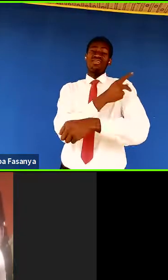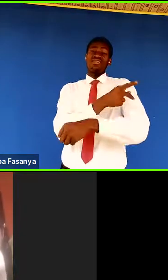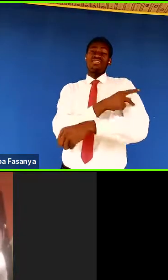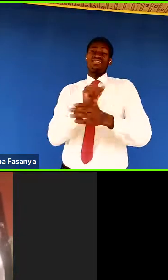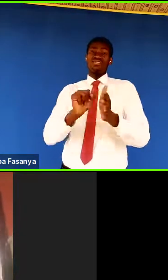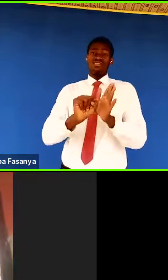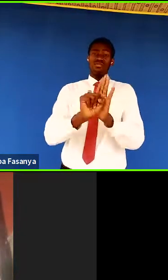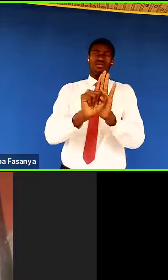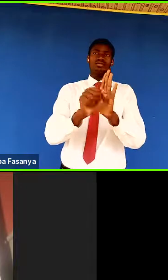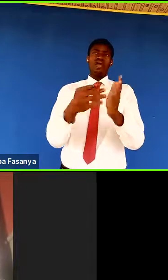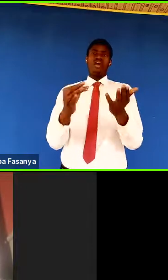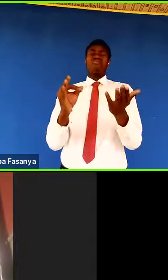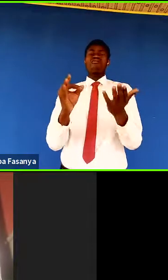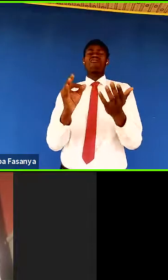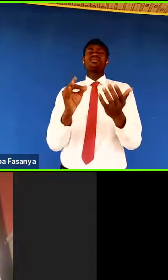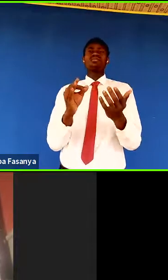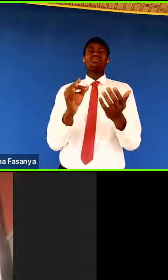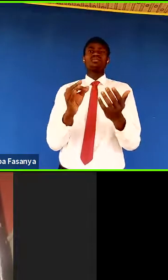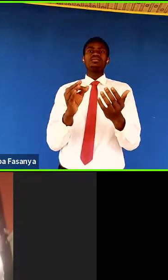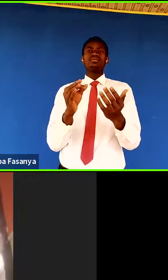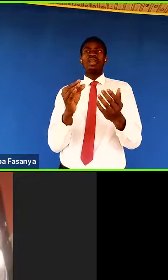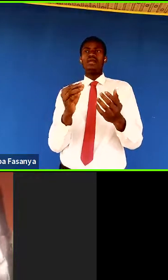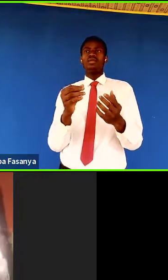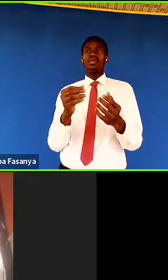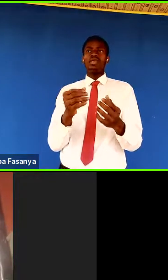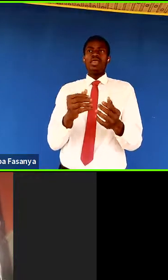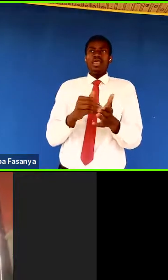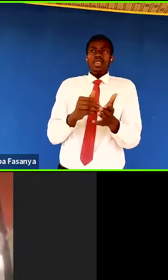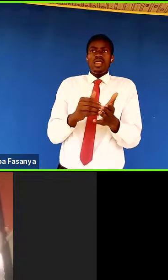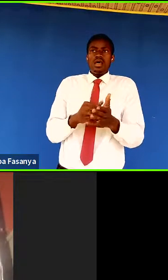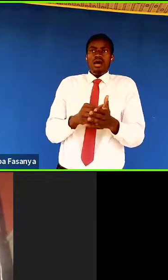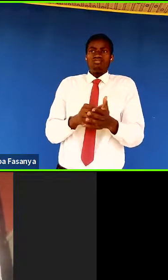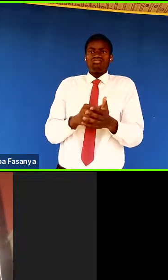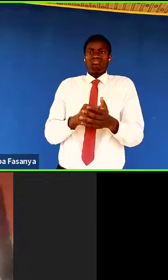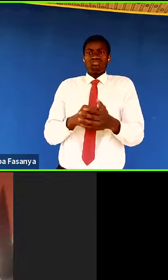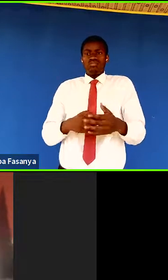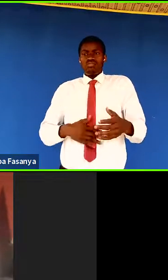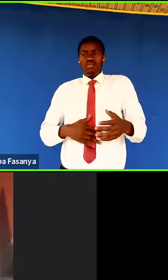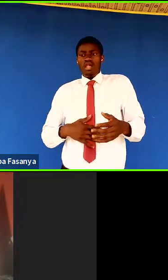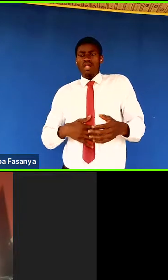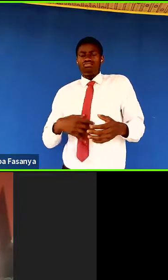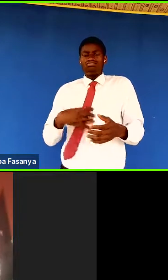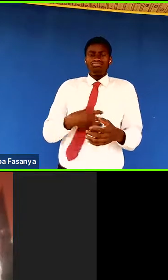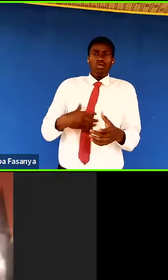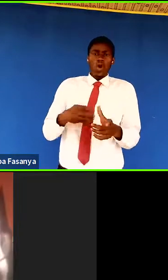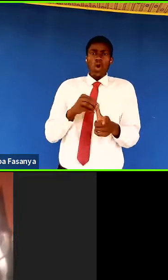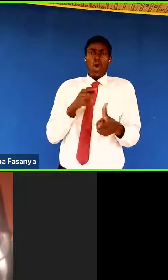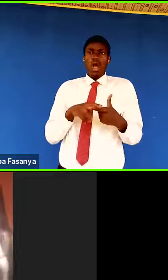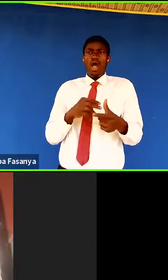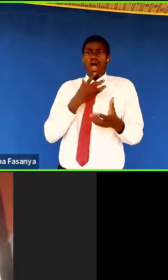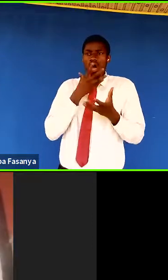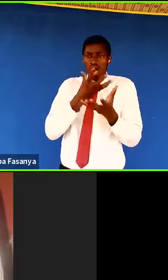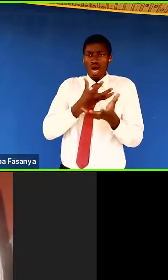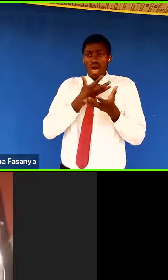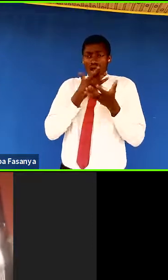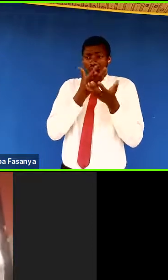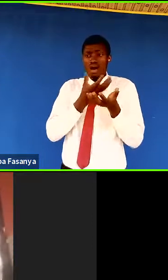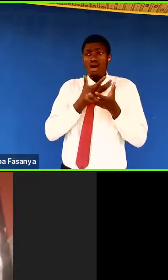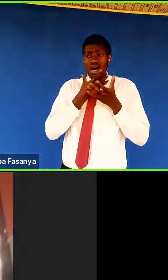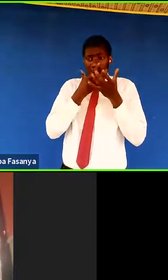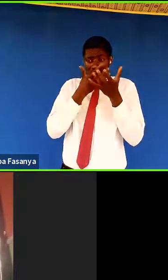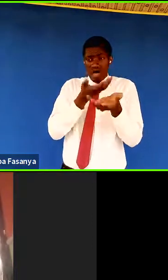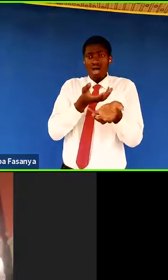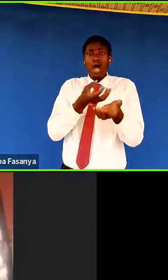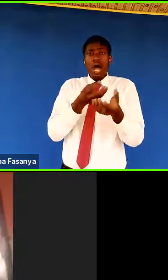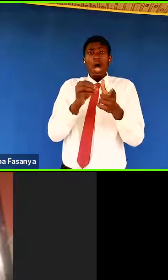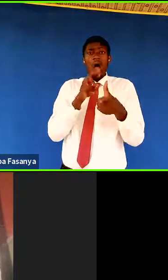nausea, vomiting, actually having your tummy swelling, okay, all right, and having the increase in breast size